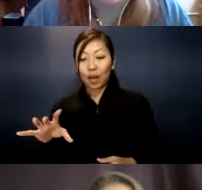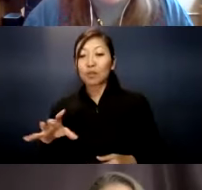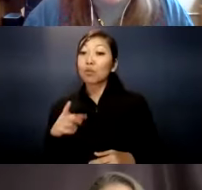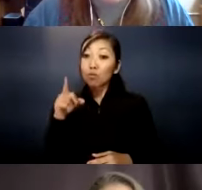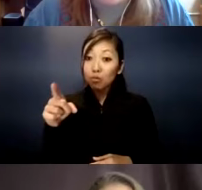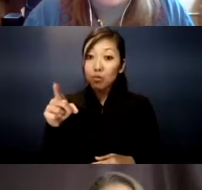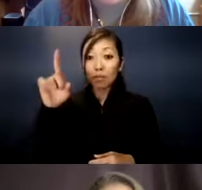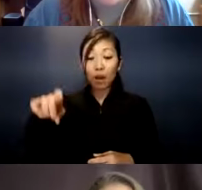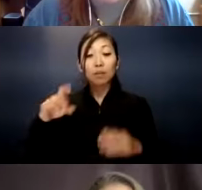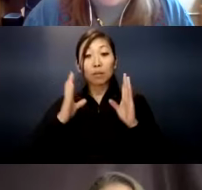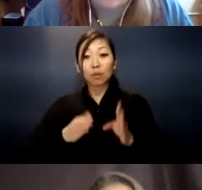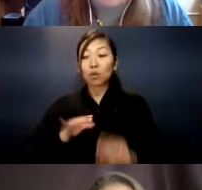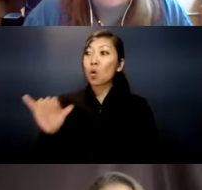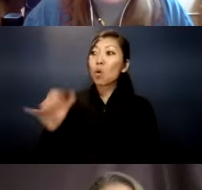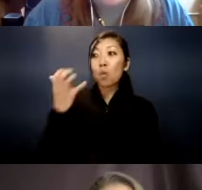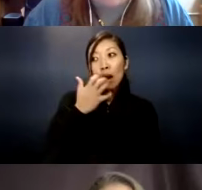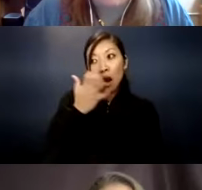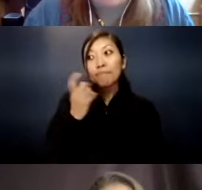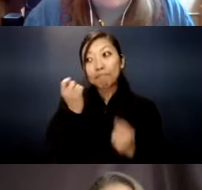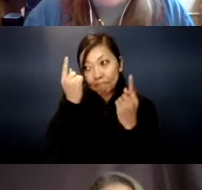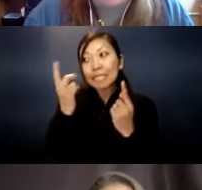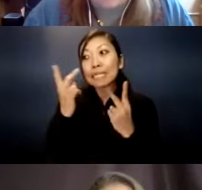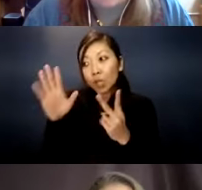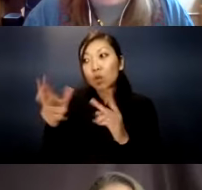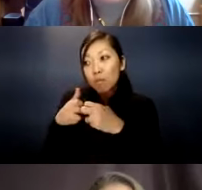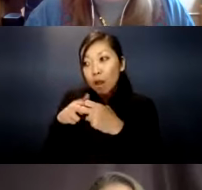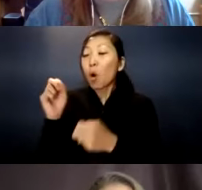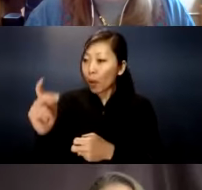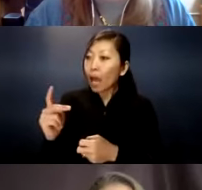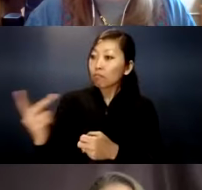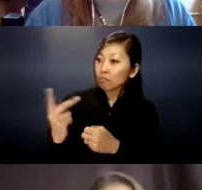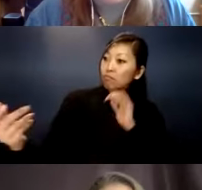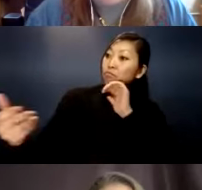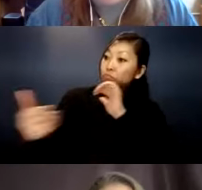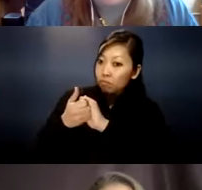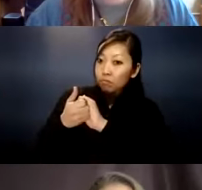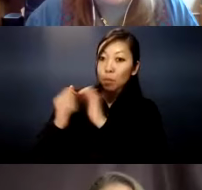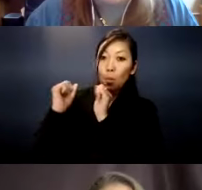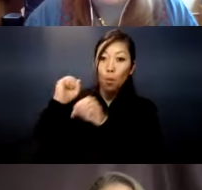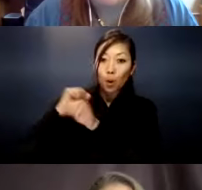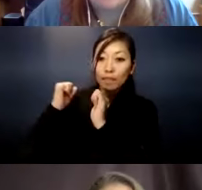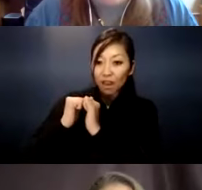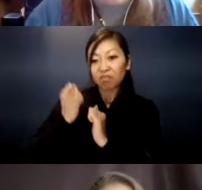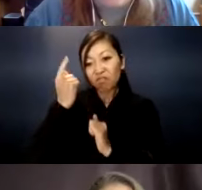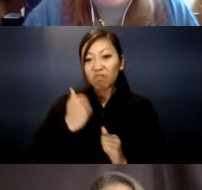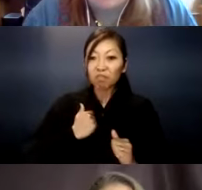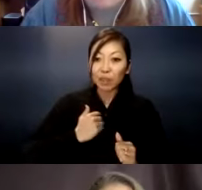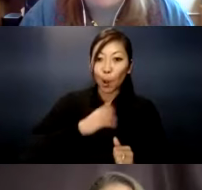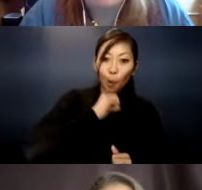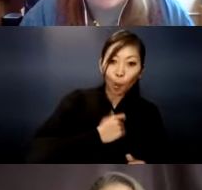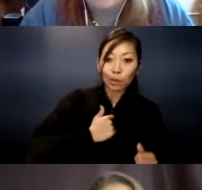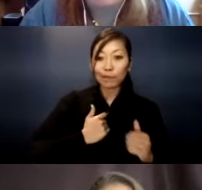a problem. Let's figure this out together. I'll be the person who is bigger and stronger